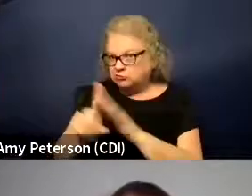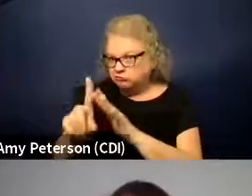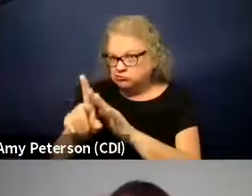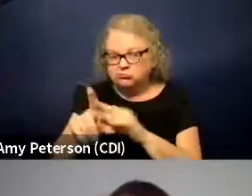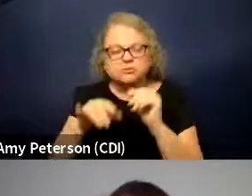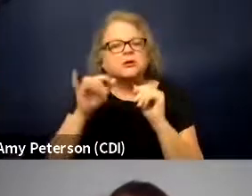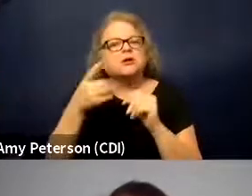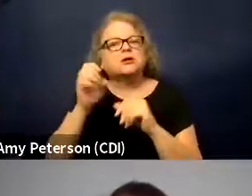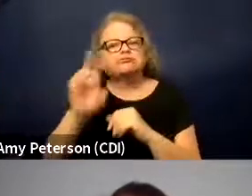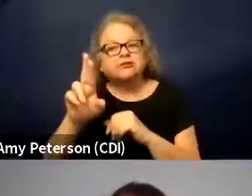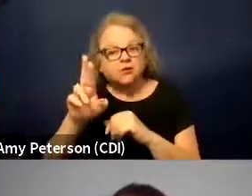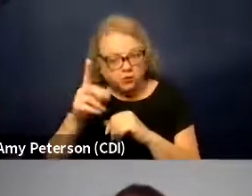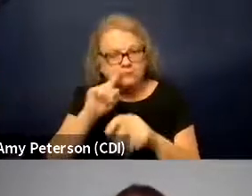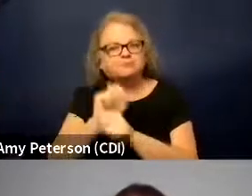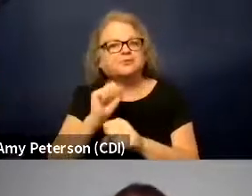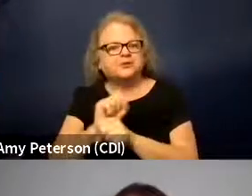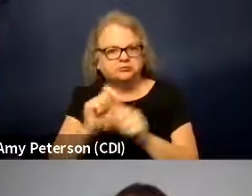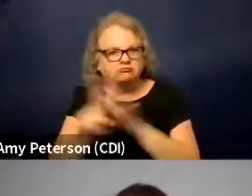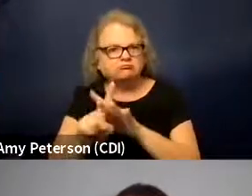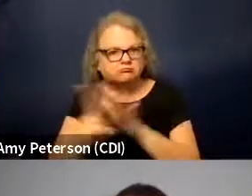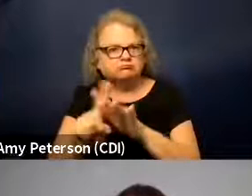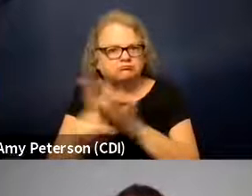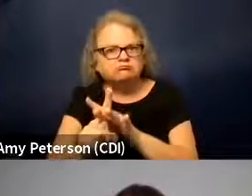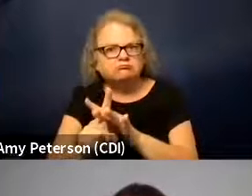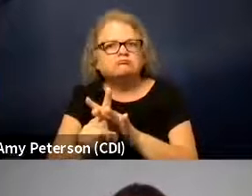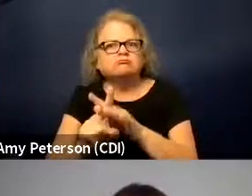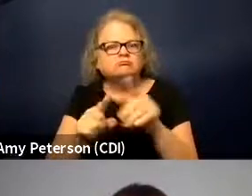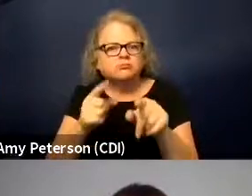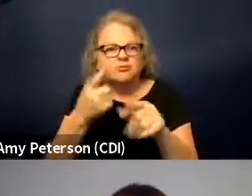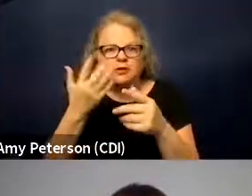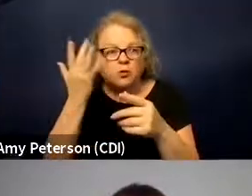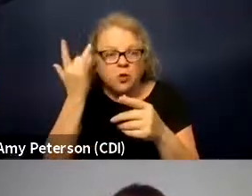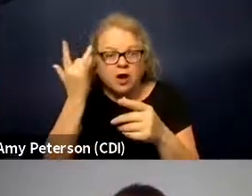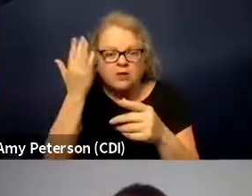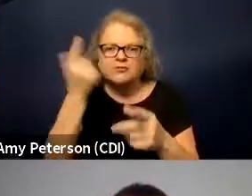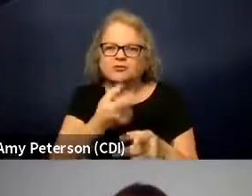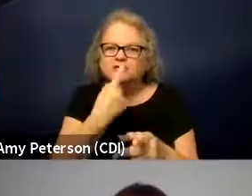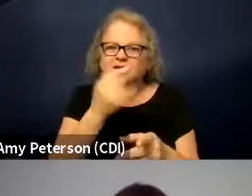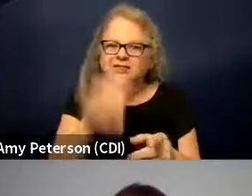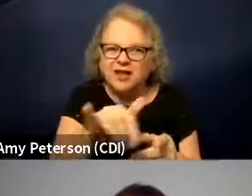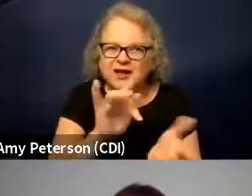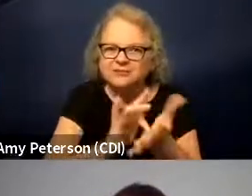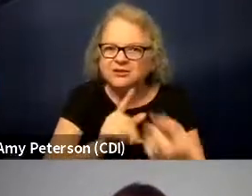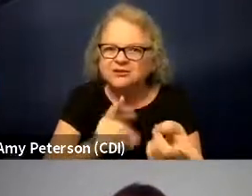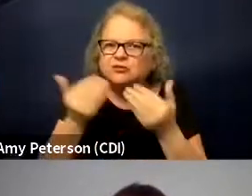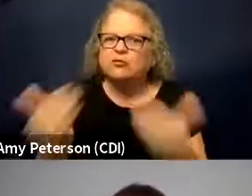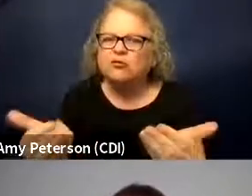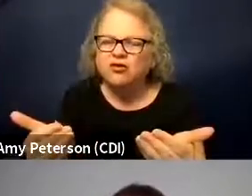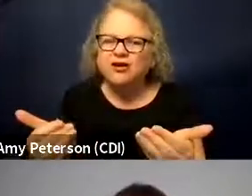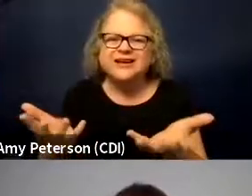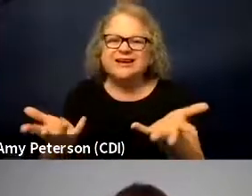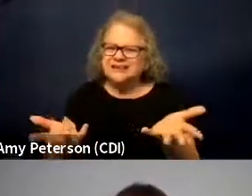The FDA has come out with this statement: you're not a horse, you are not a cow. Do not